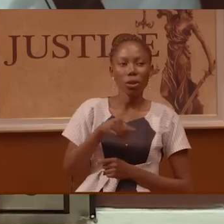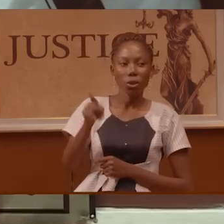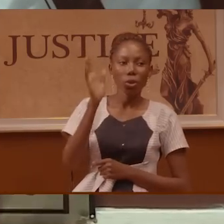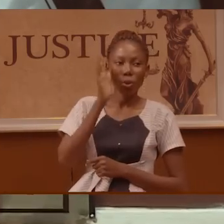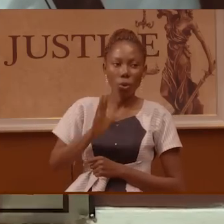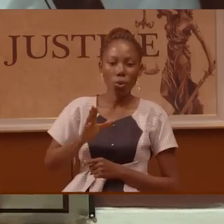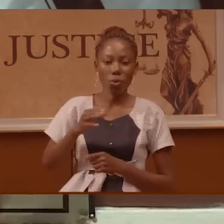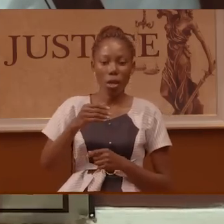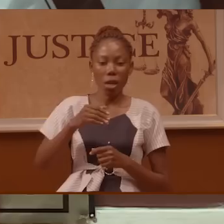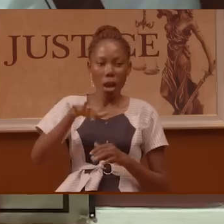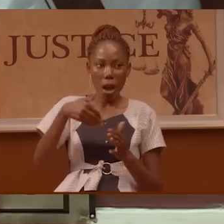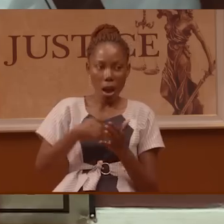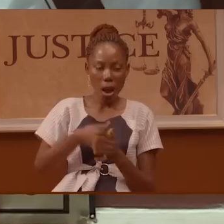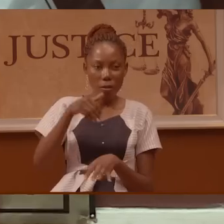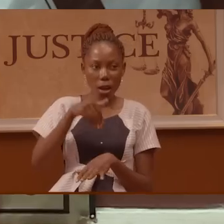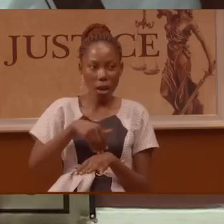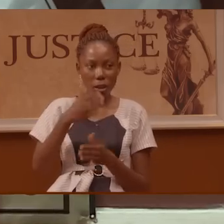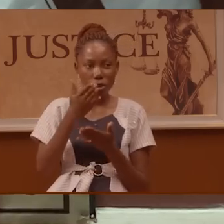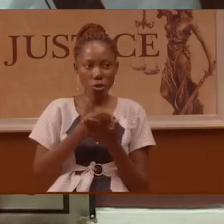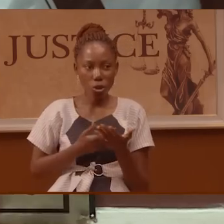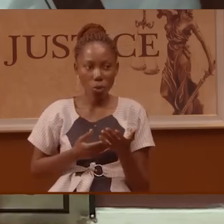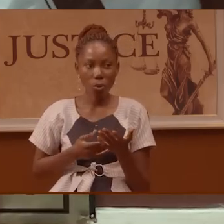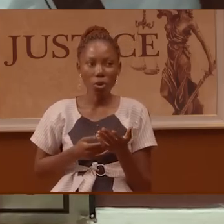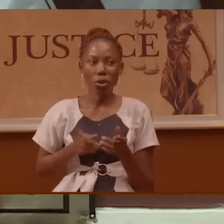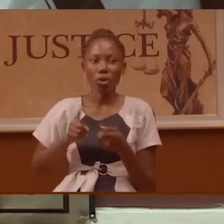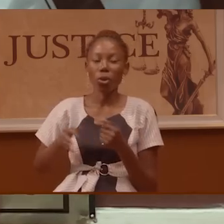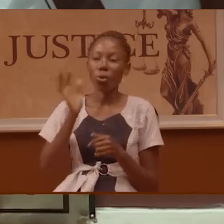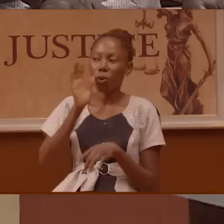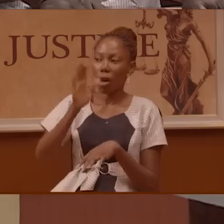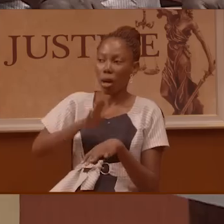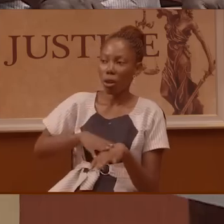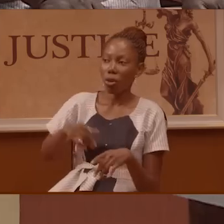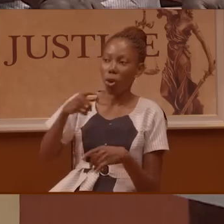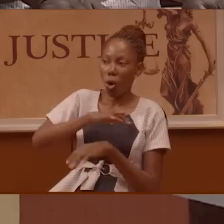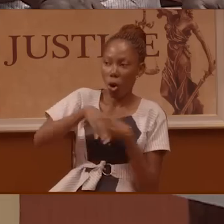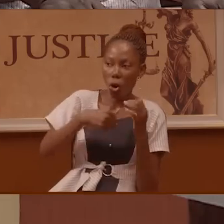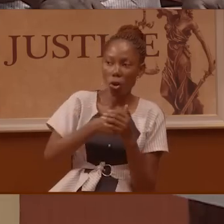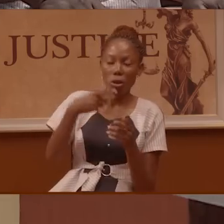will get to the stage where they will request to see all the children.